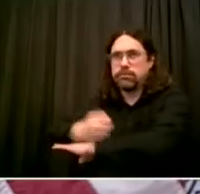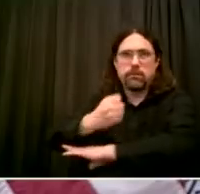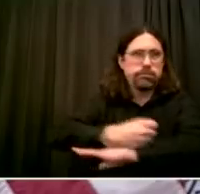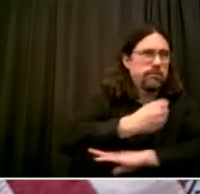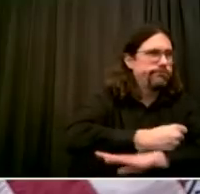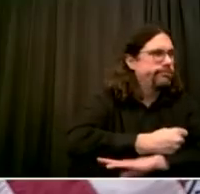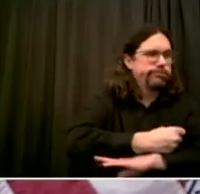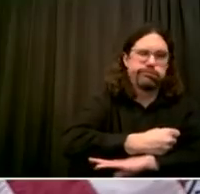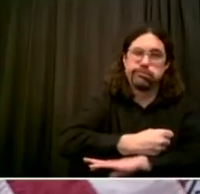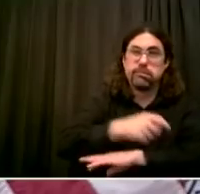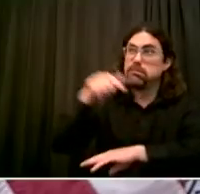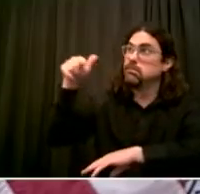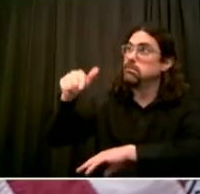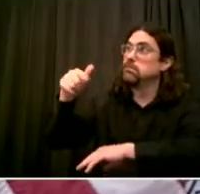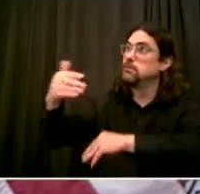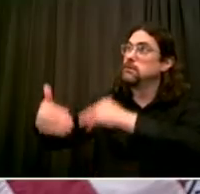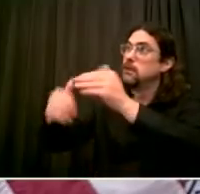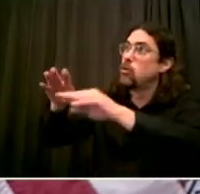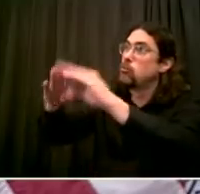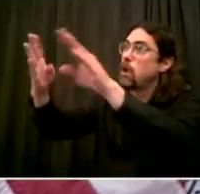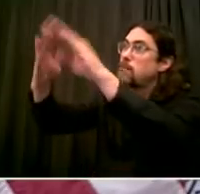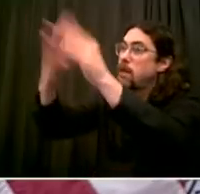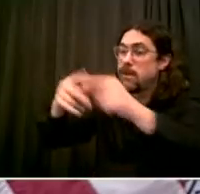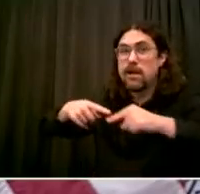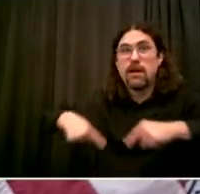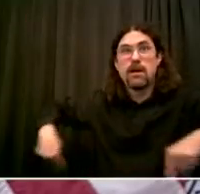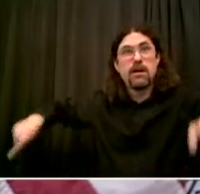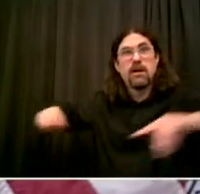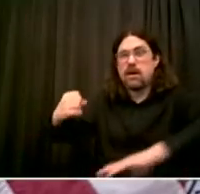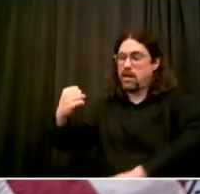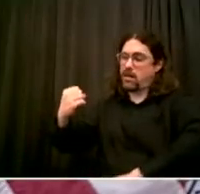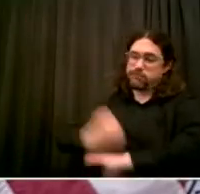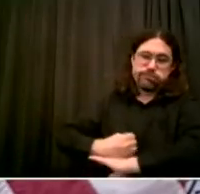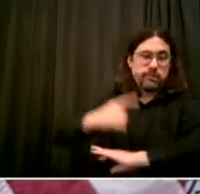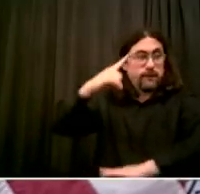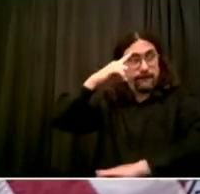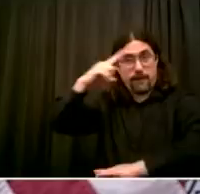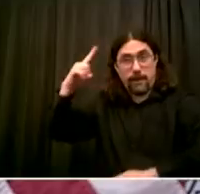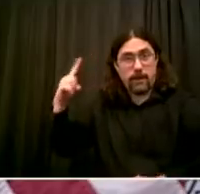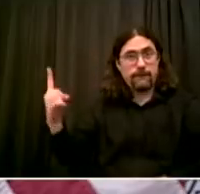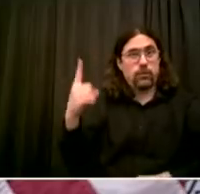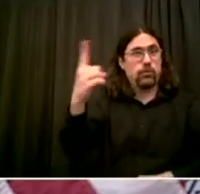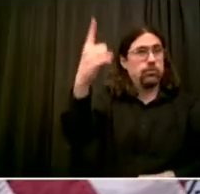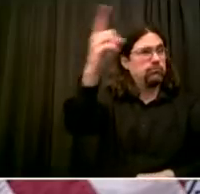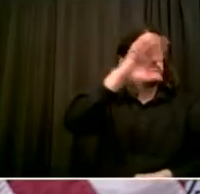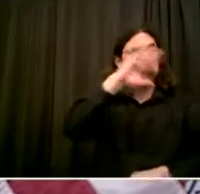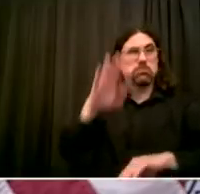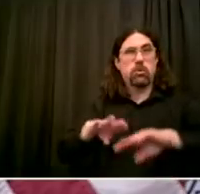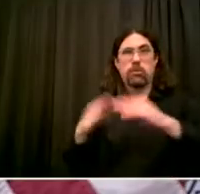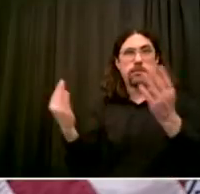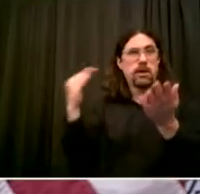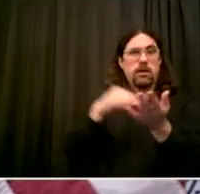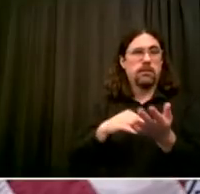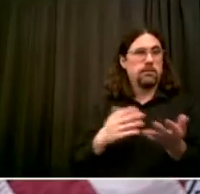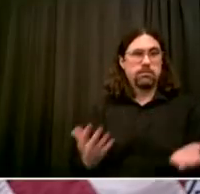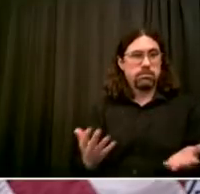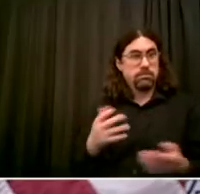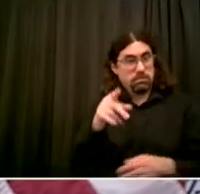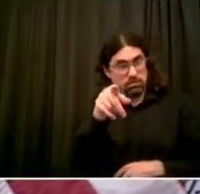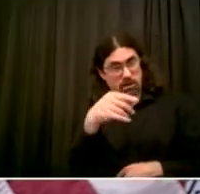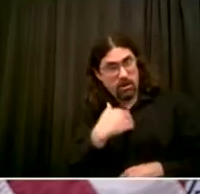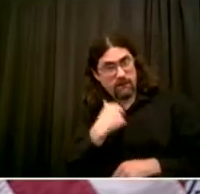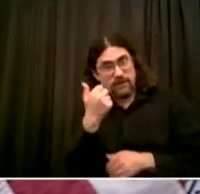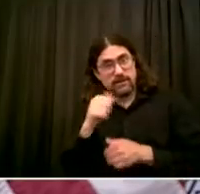when June 7th rolls around? And the other is about enforcement. There's more cars on the road, there's more people